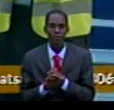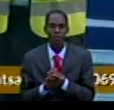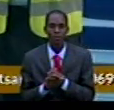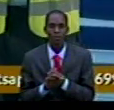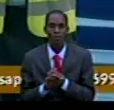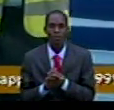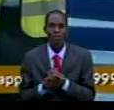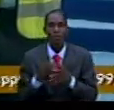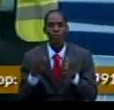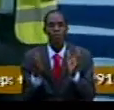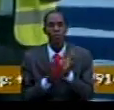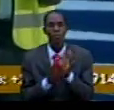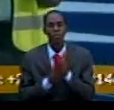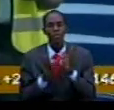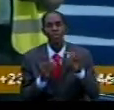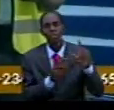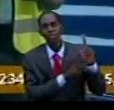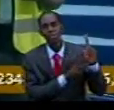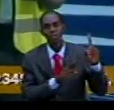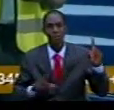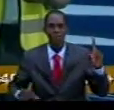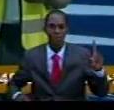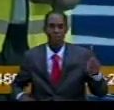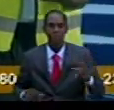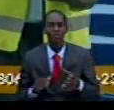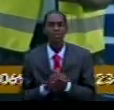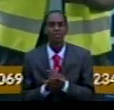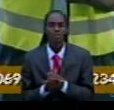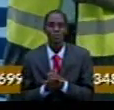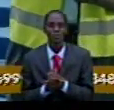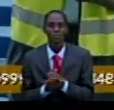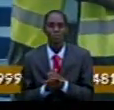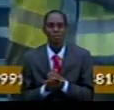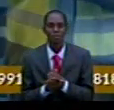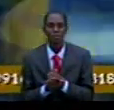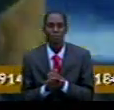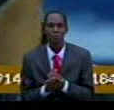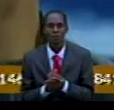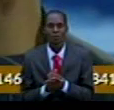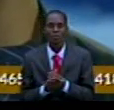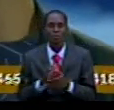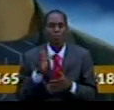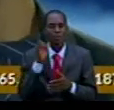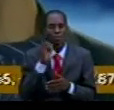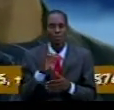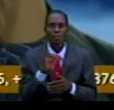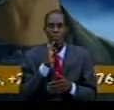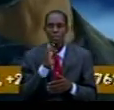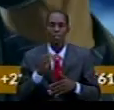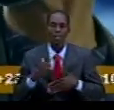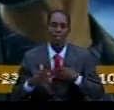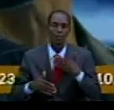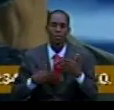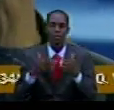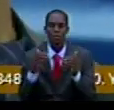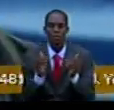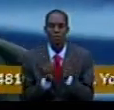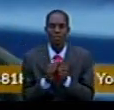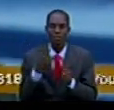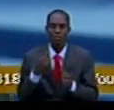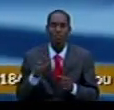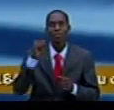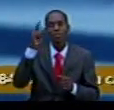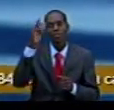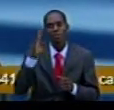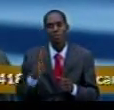Praise the Lord. I am happy with the God of Pastor